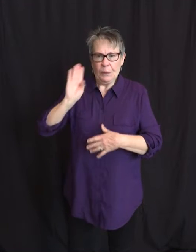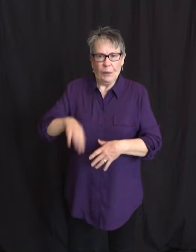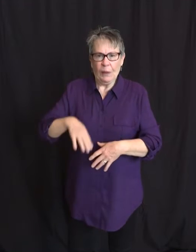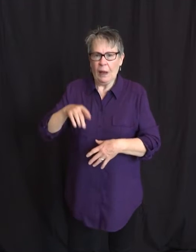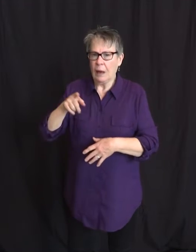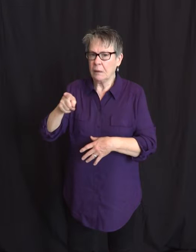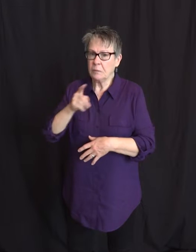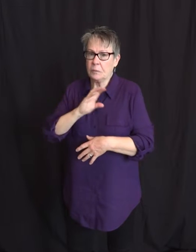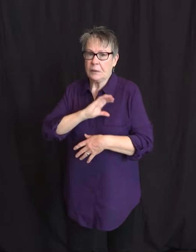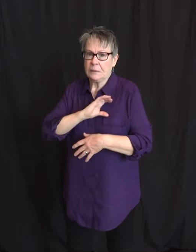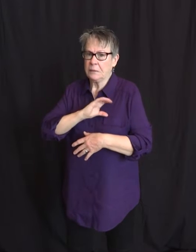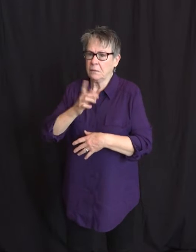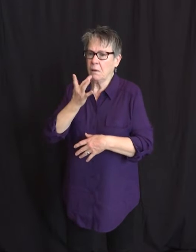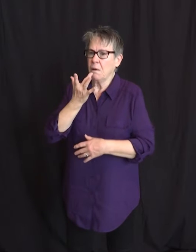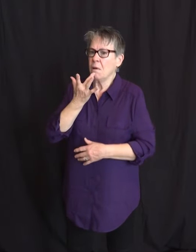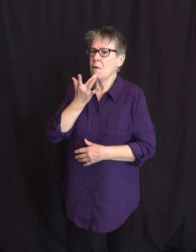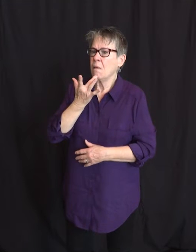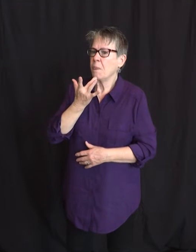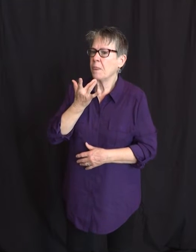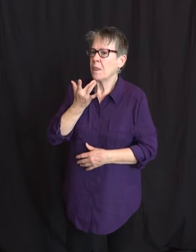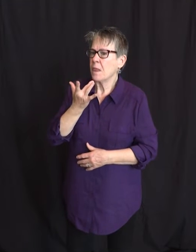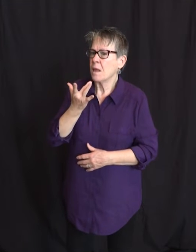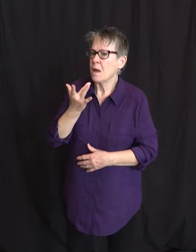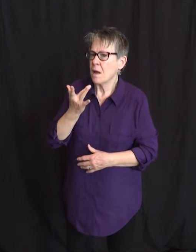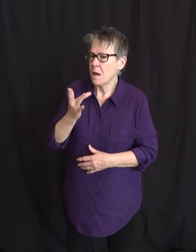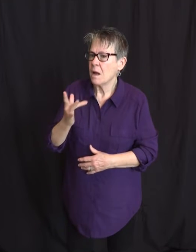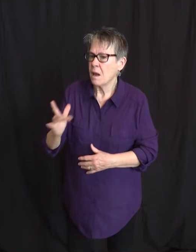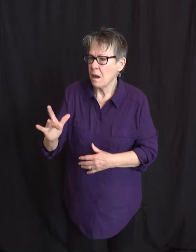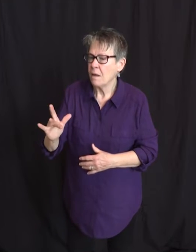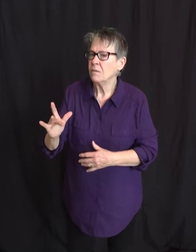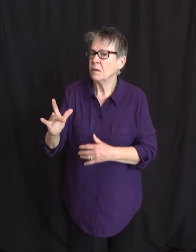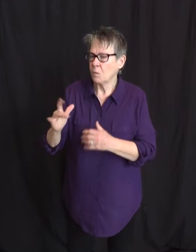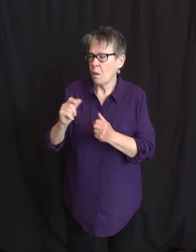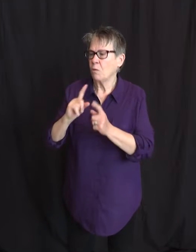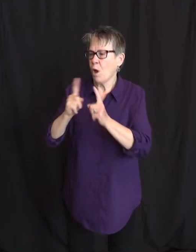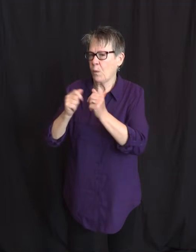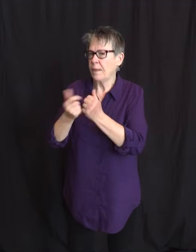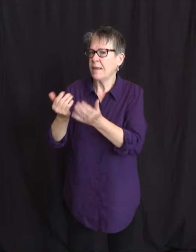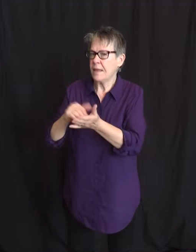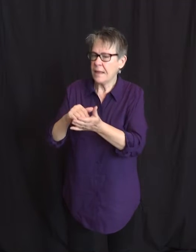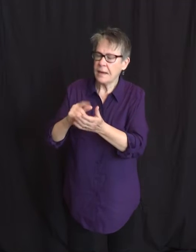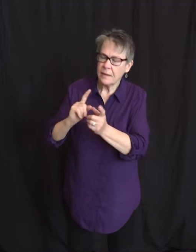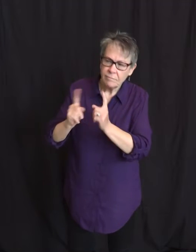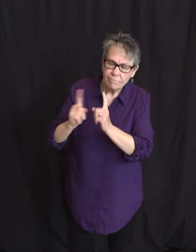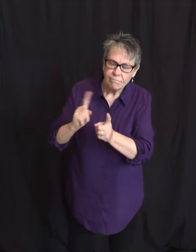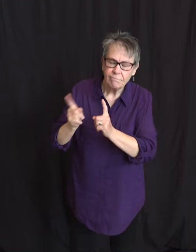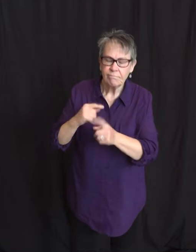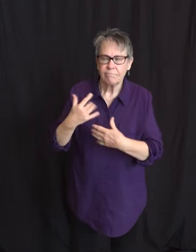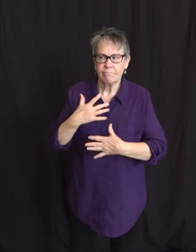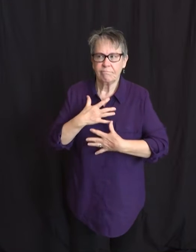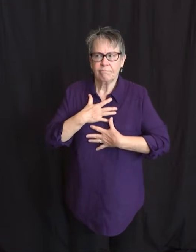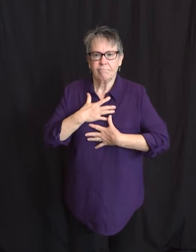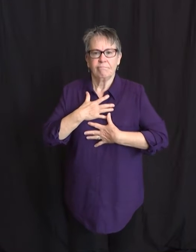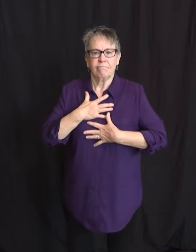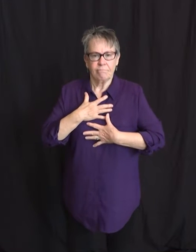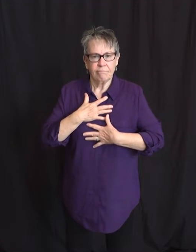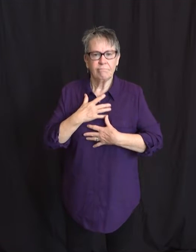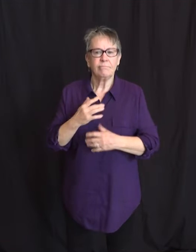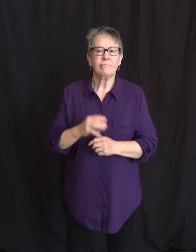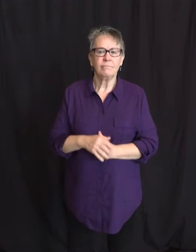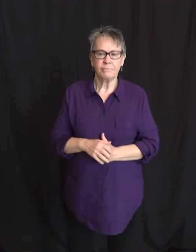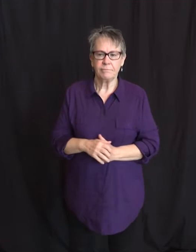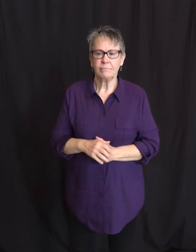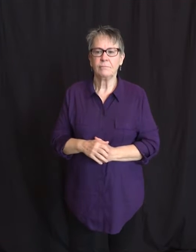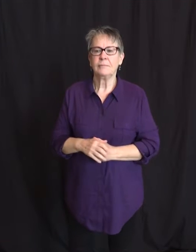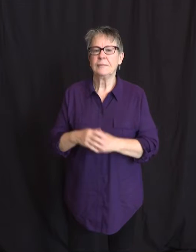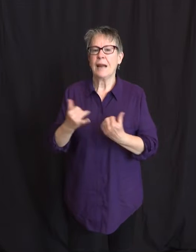later on this afternoon, and I'm really looking forward to it. So thanks to everybody who was up here with you. We're going to start over here, and again, I'd ask you to